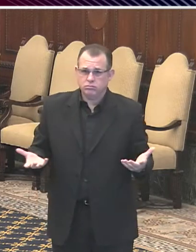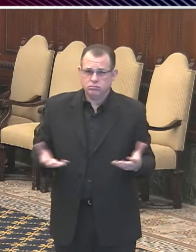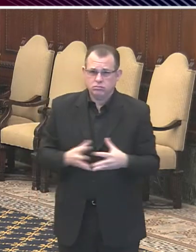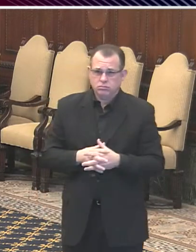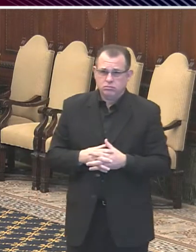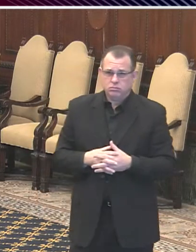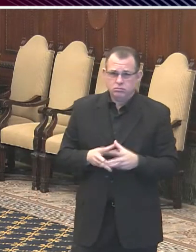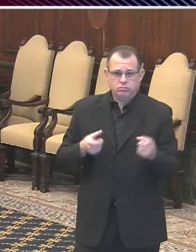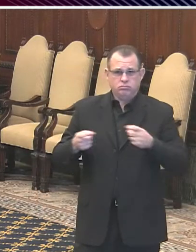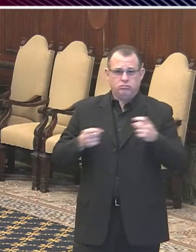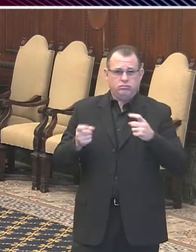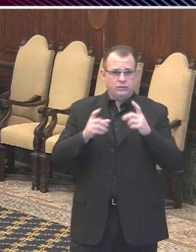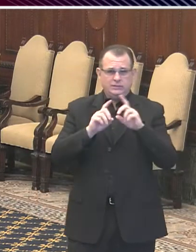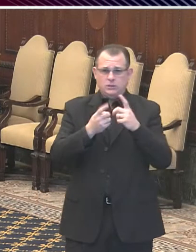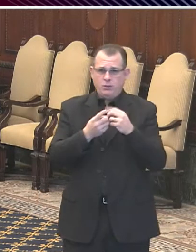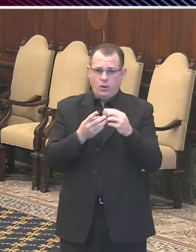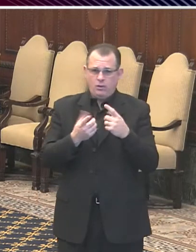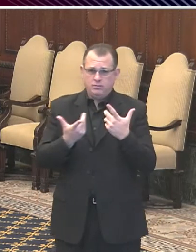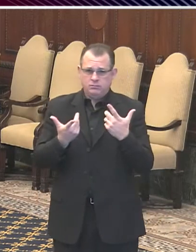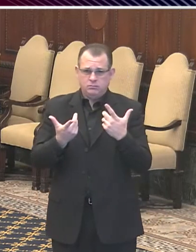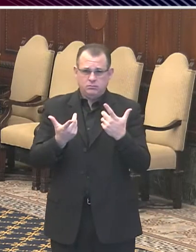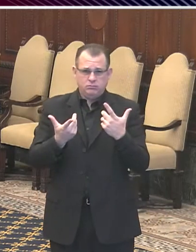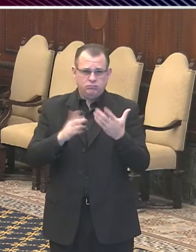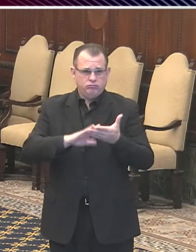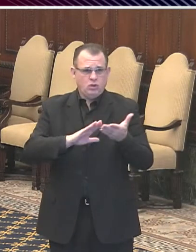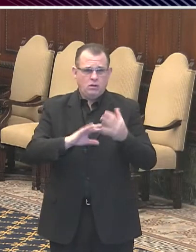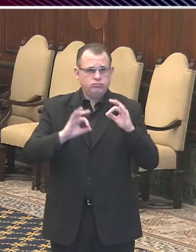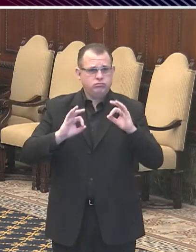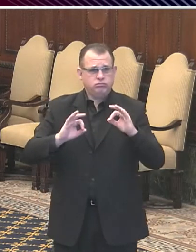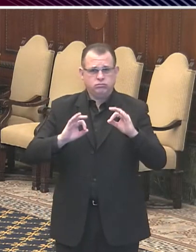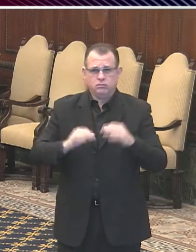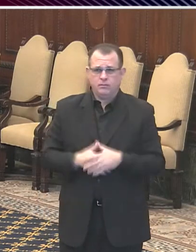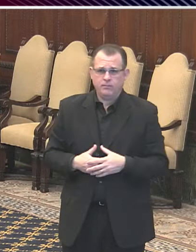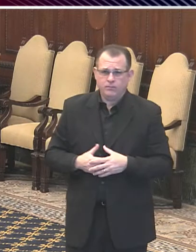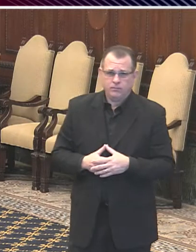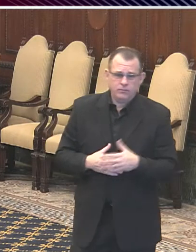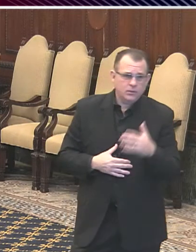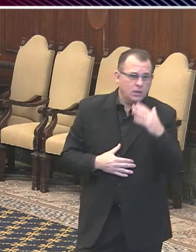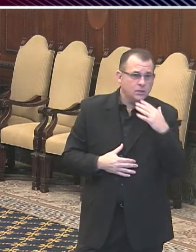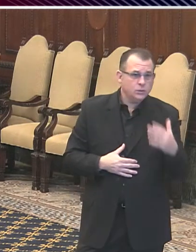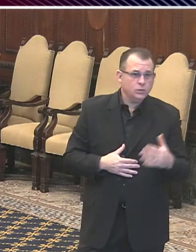the department that she oversees. Thank you.